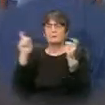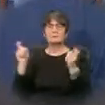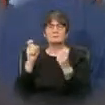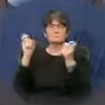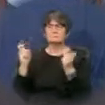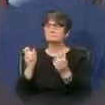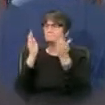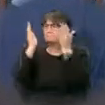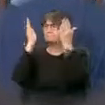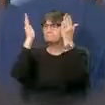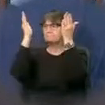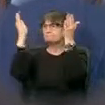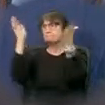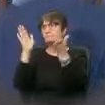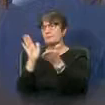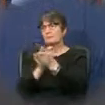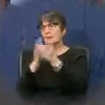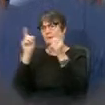alleluia,